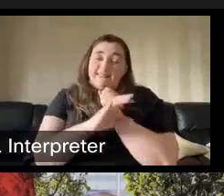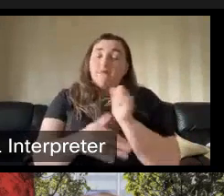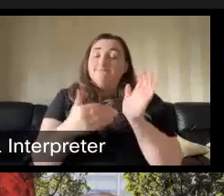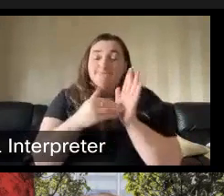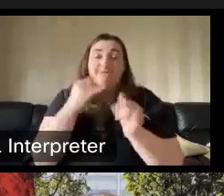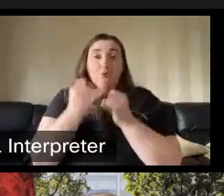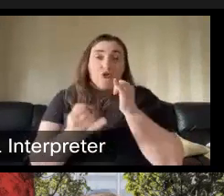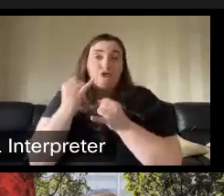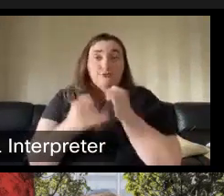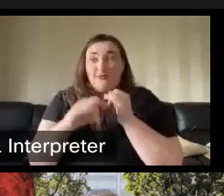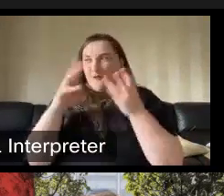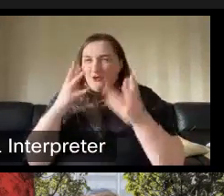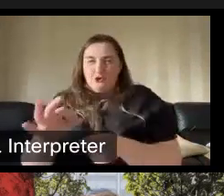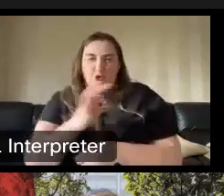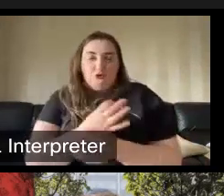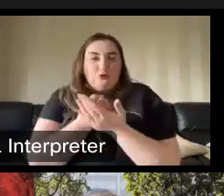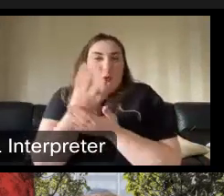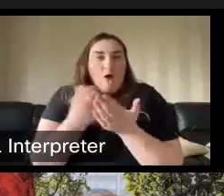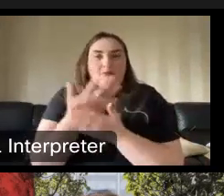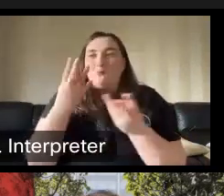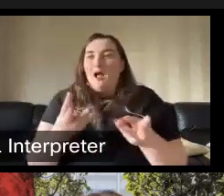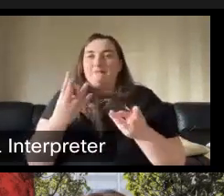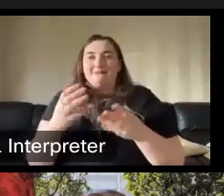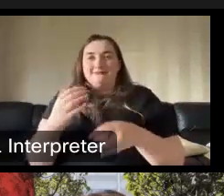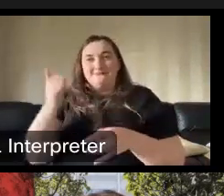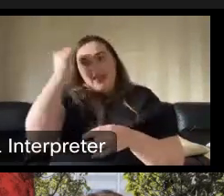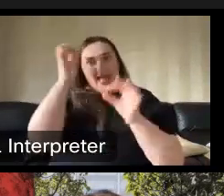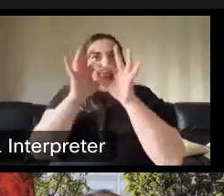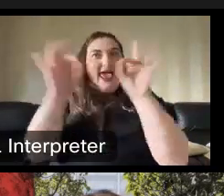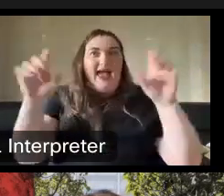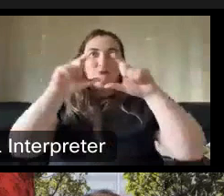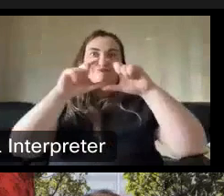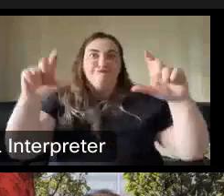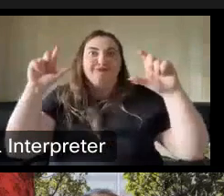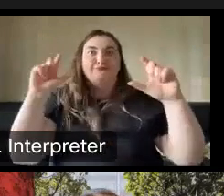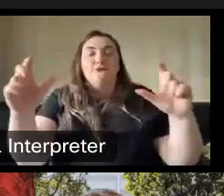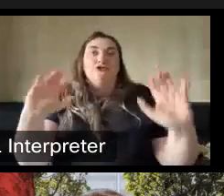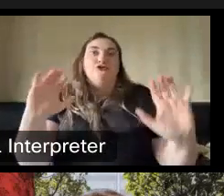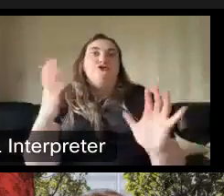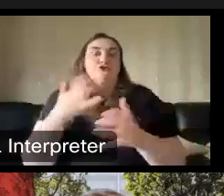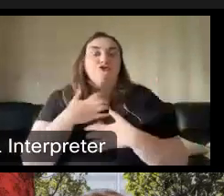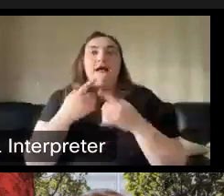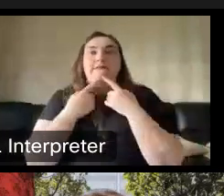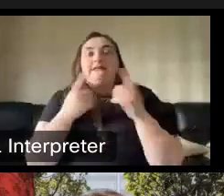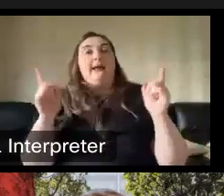after a good story. They're after headlines. They're after, shocking statements.